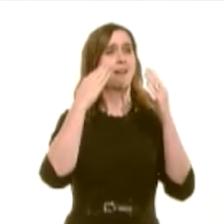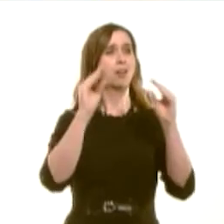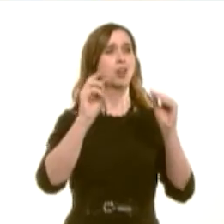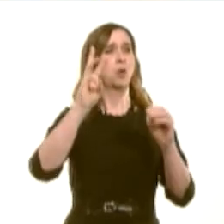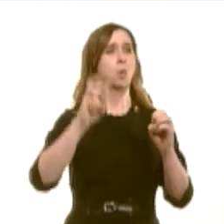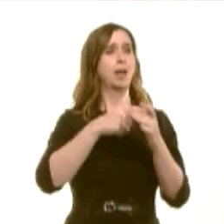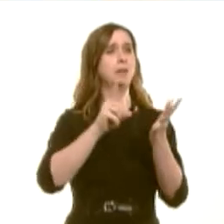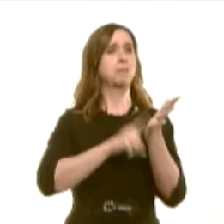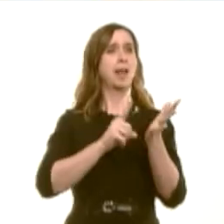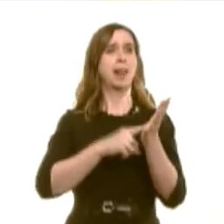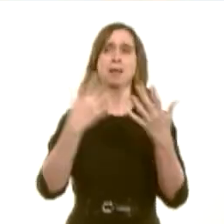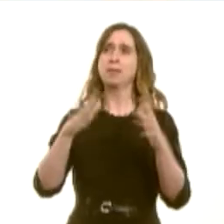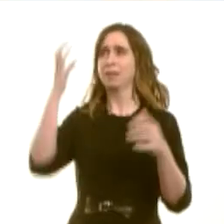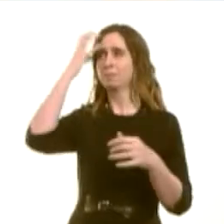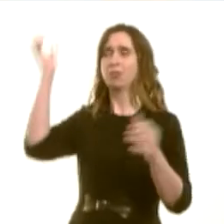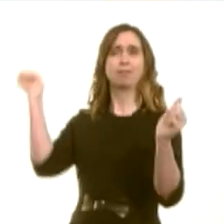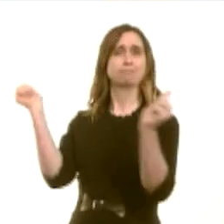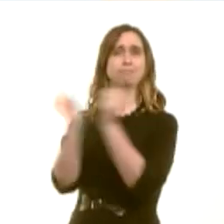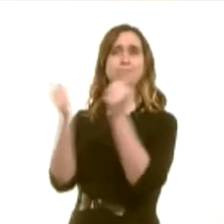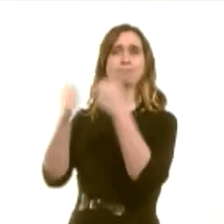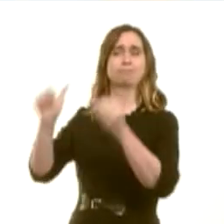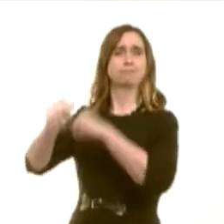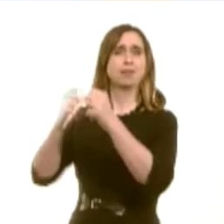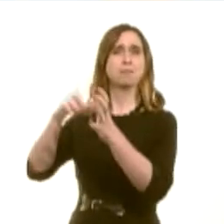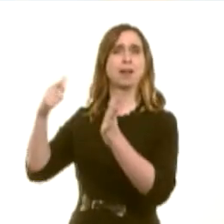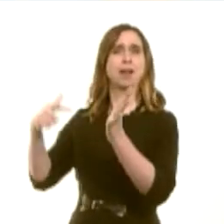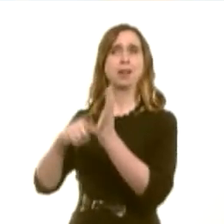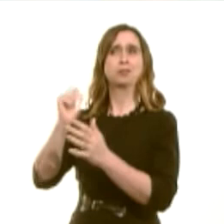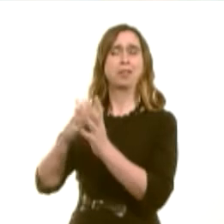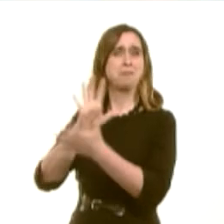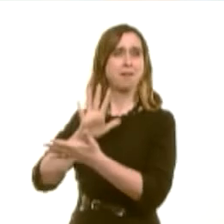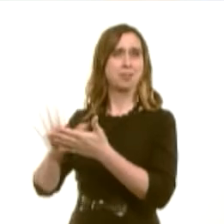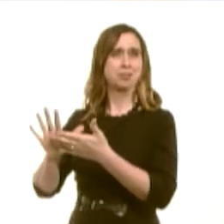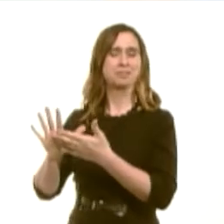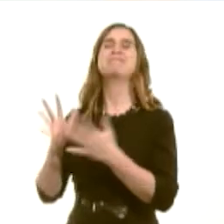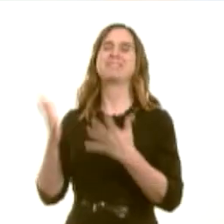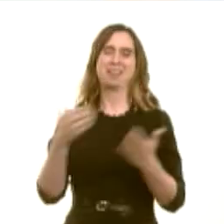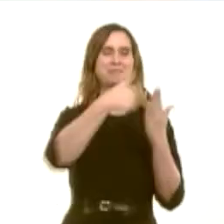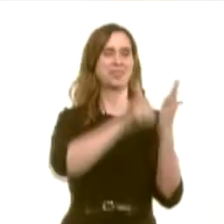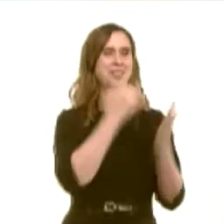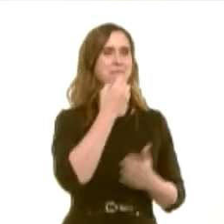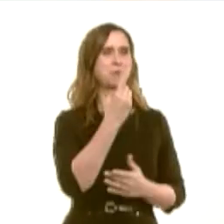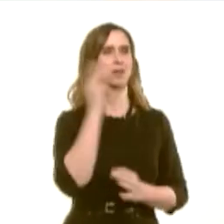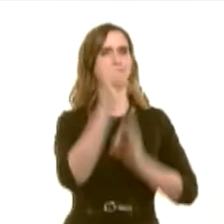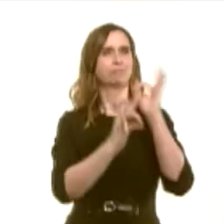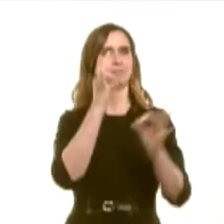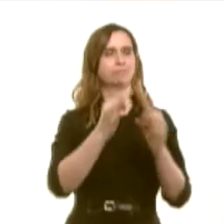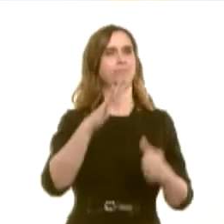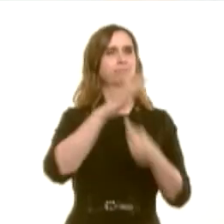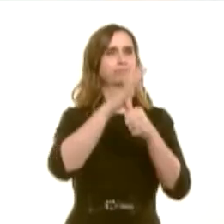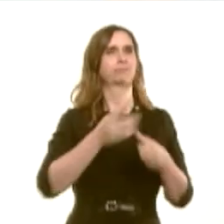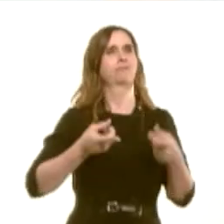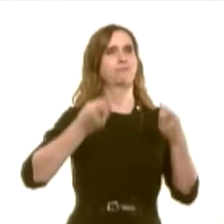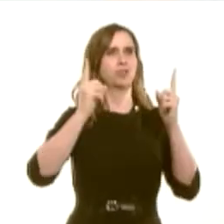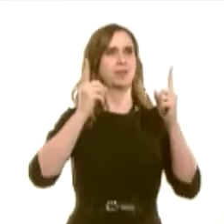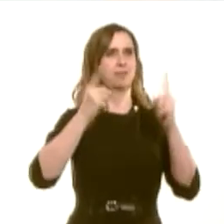Bill was given royal assent on the 12th of March. Now we move to the first item on the agenda, which is questions to the First Minister. And the